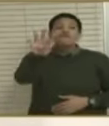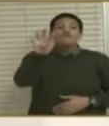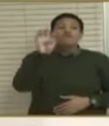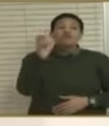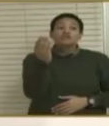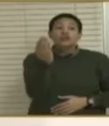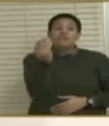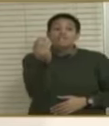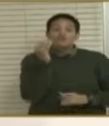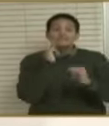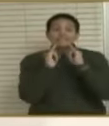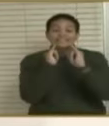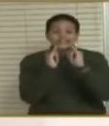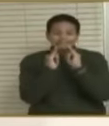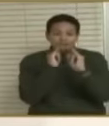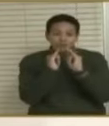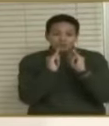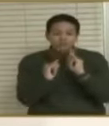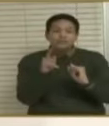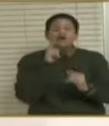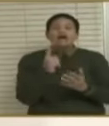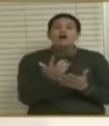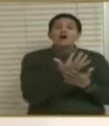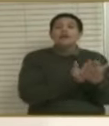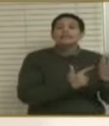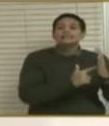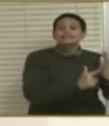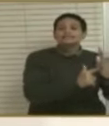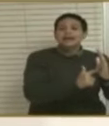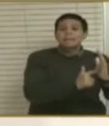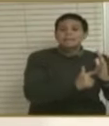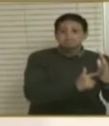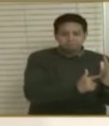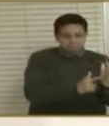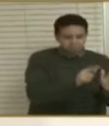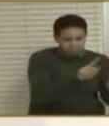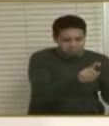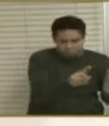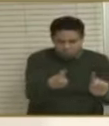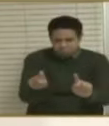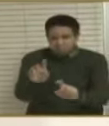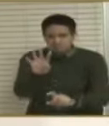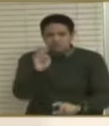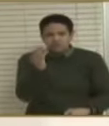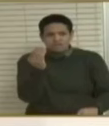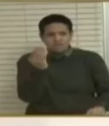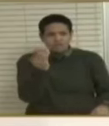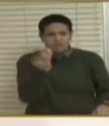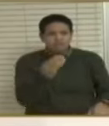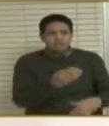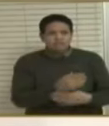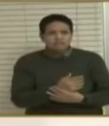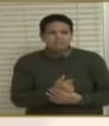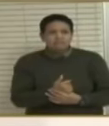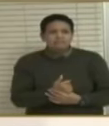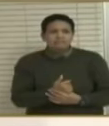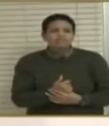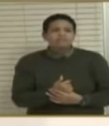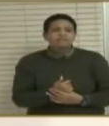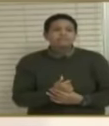414 interviews and collected samples, and we have done this through